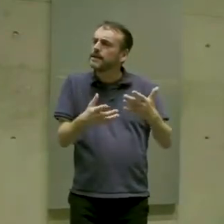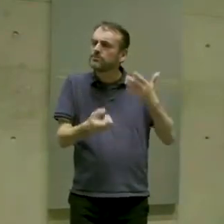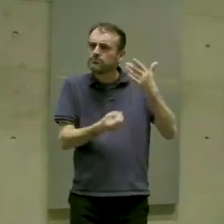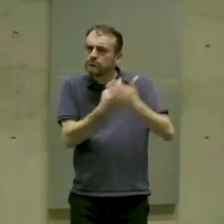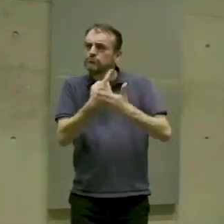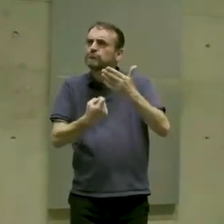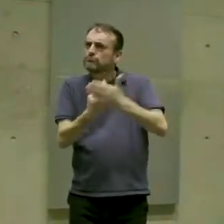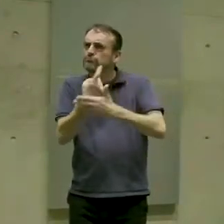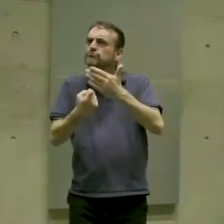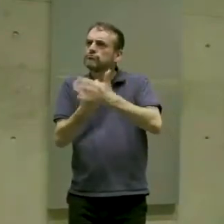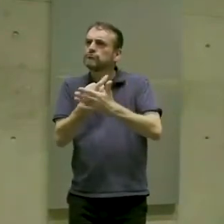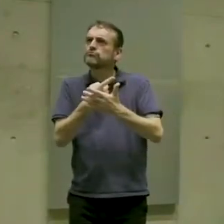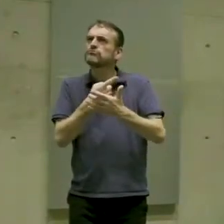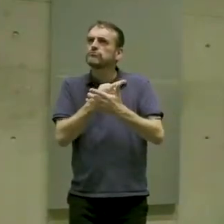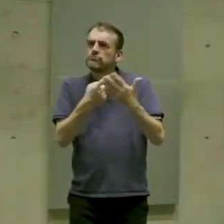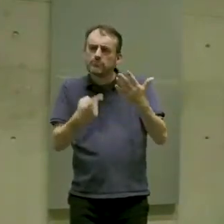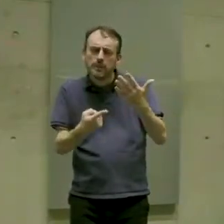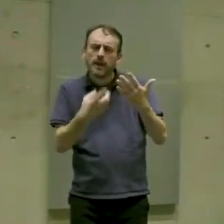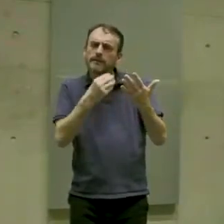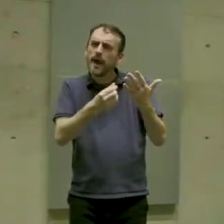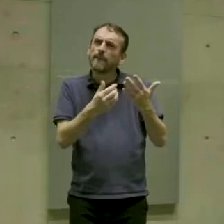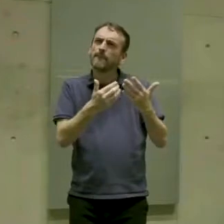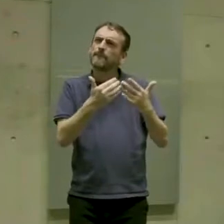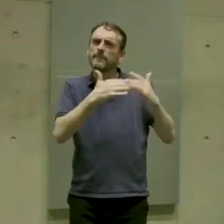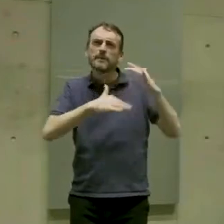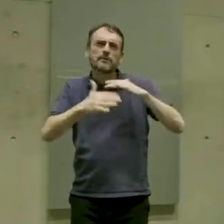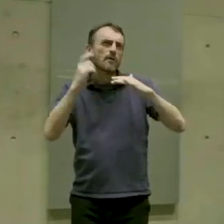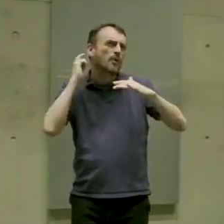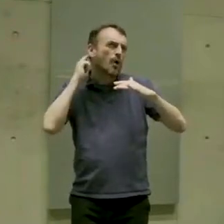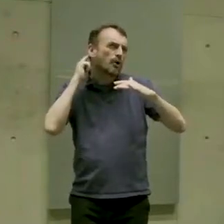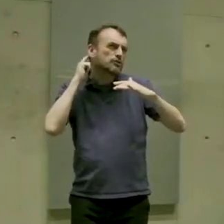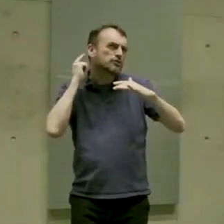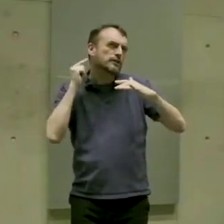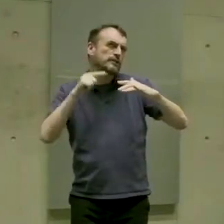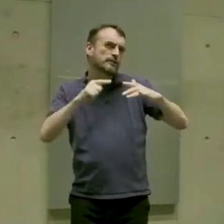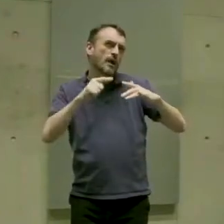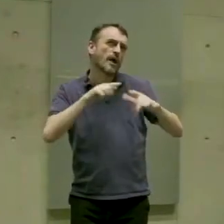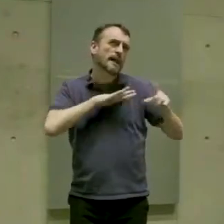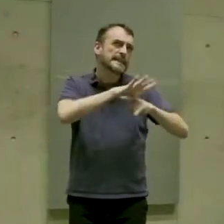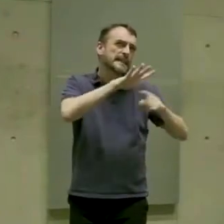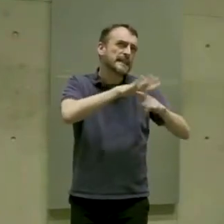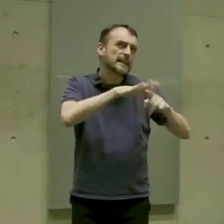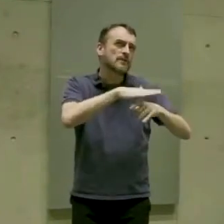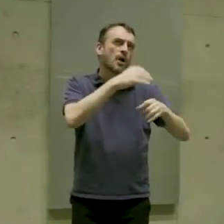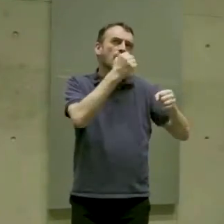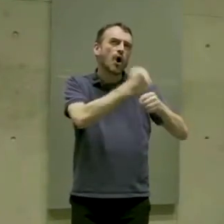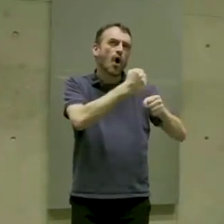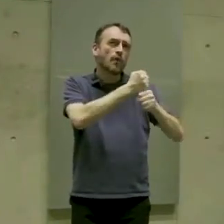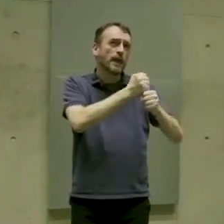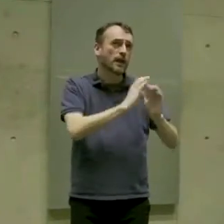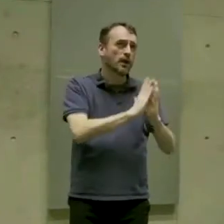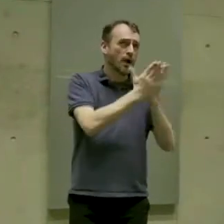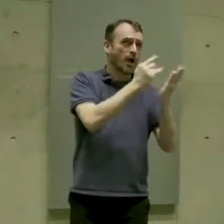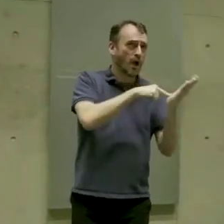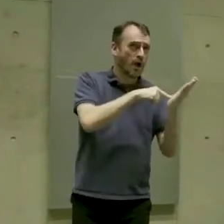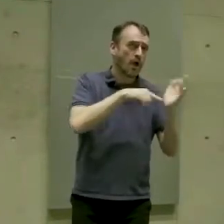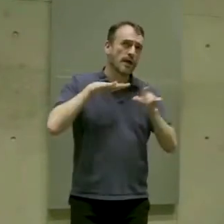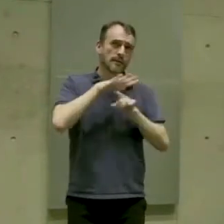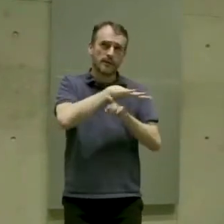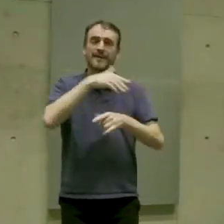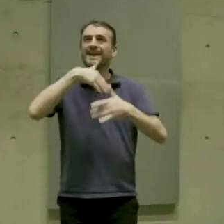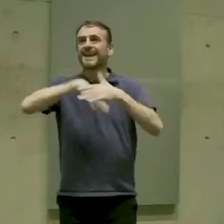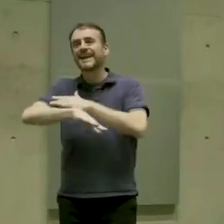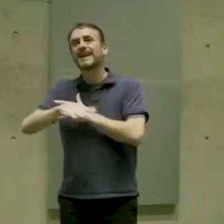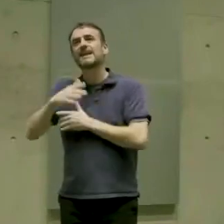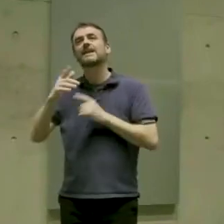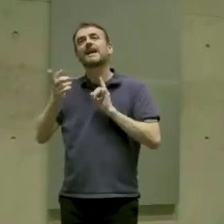quite specific and self-conscious send-ups to the Gothic genre in interactive fiction, such as Nate Cole's Nevermore